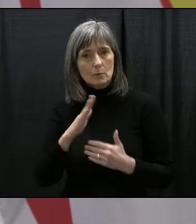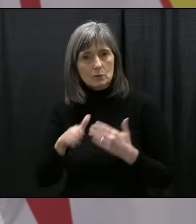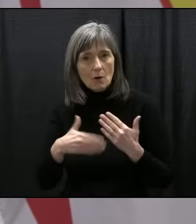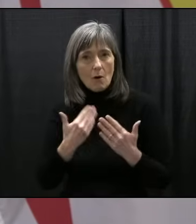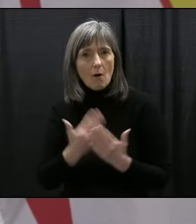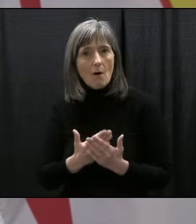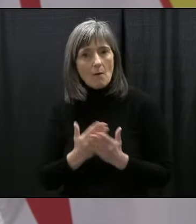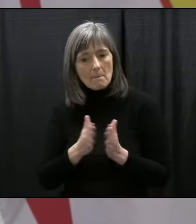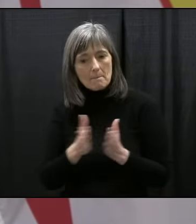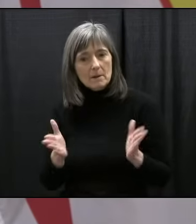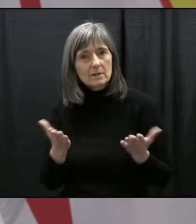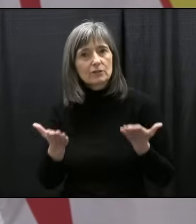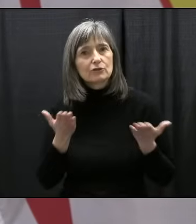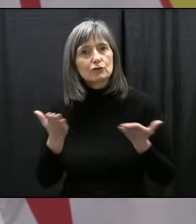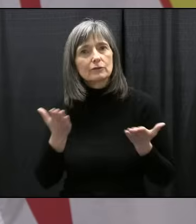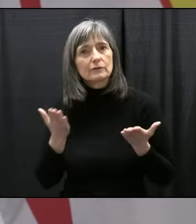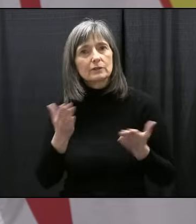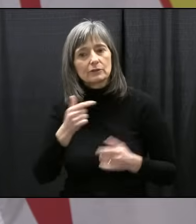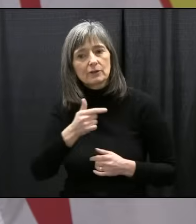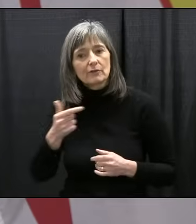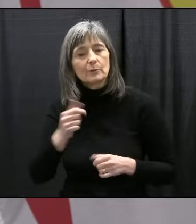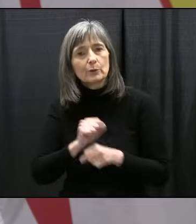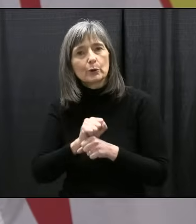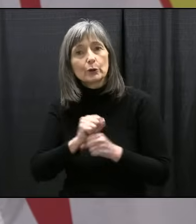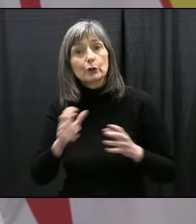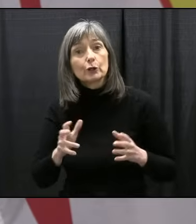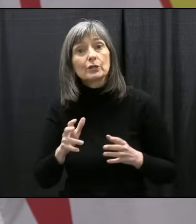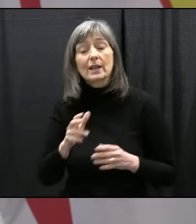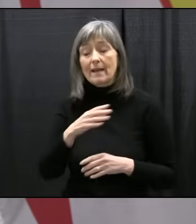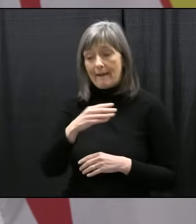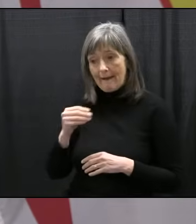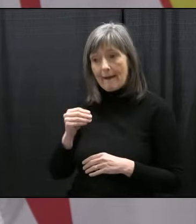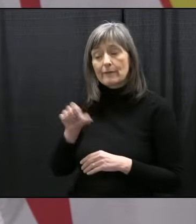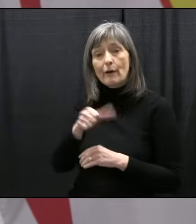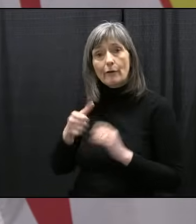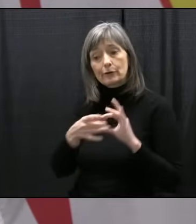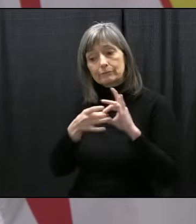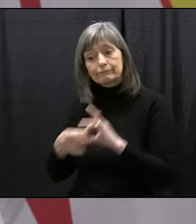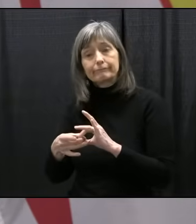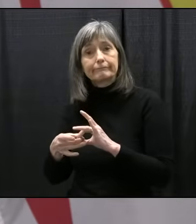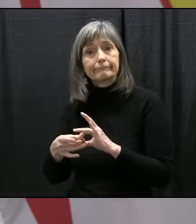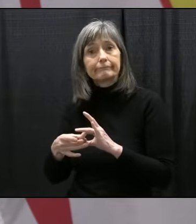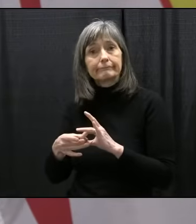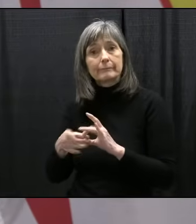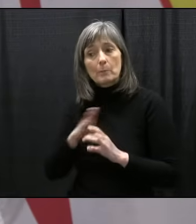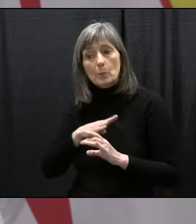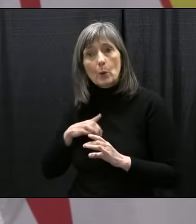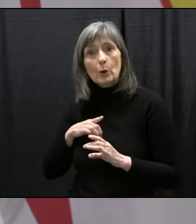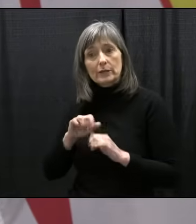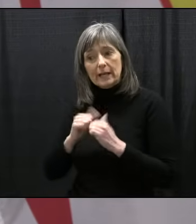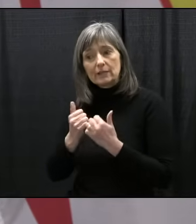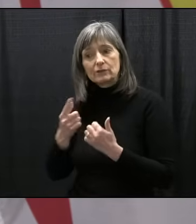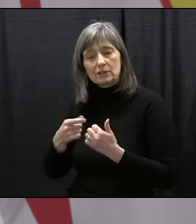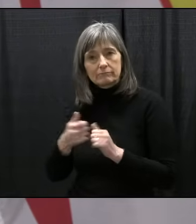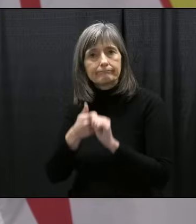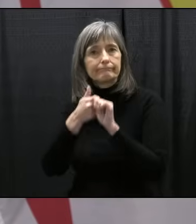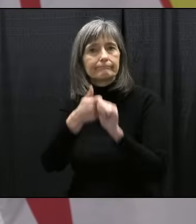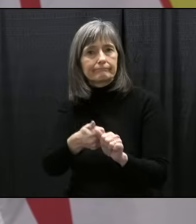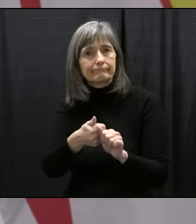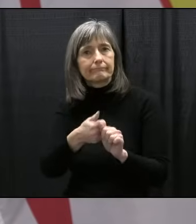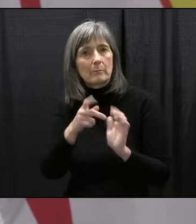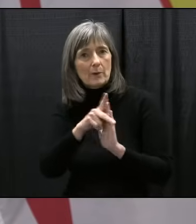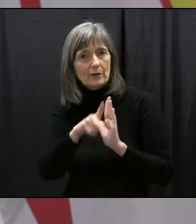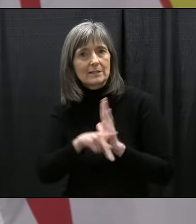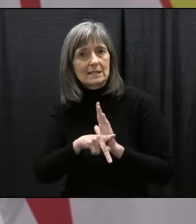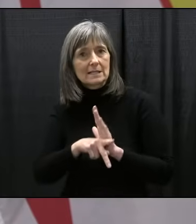service employees within our core government, as well as in agencies, boards, and commissions, are compliant with the policy.